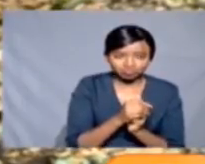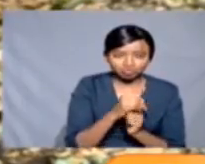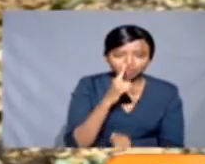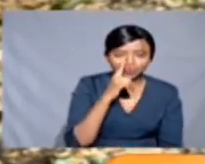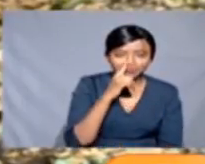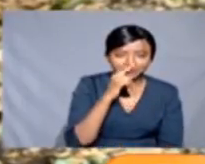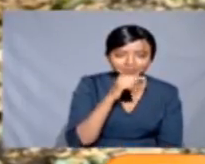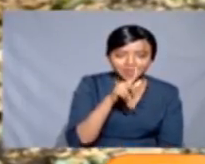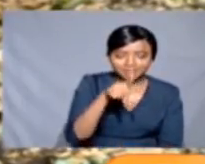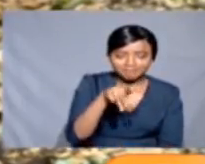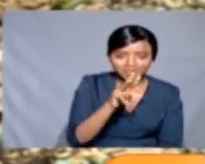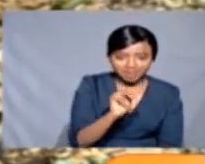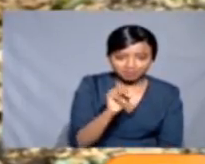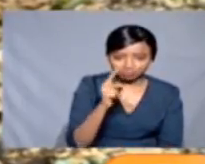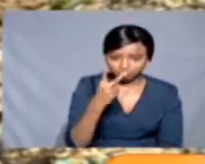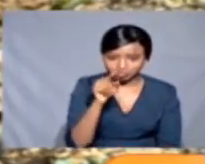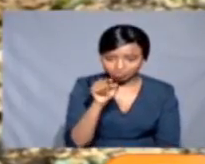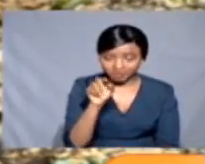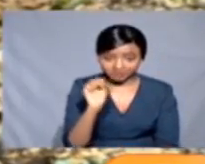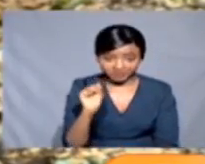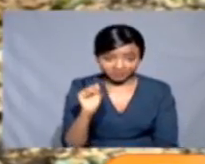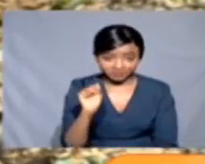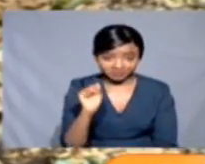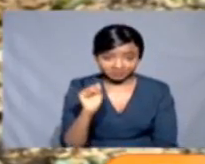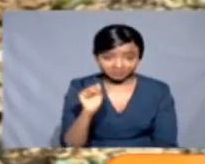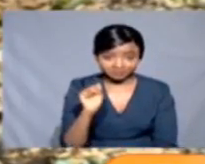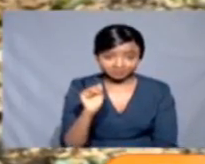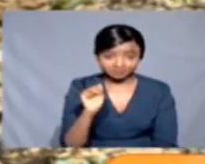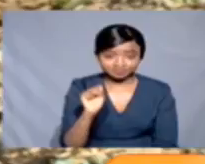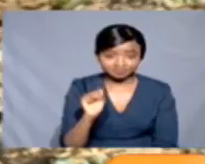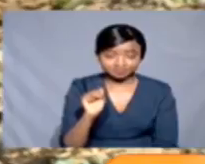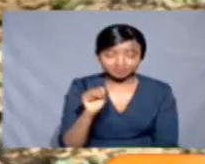is PM2.5, mm-hmm.